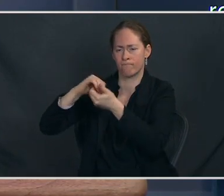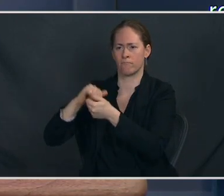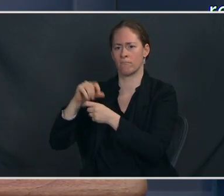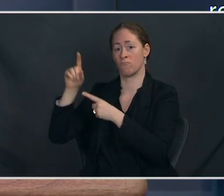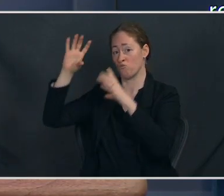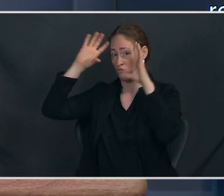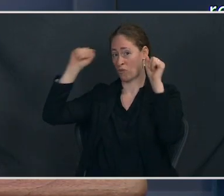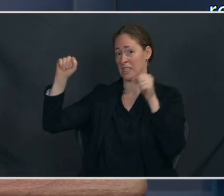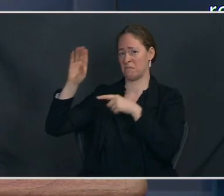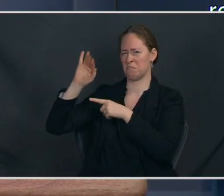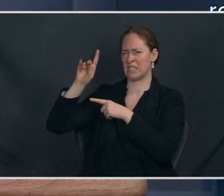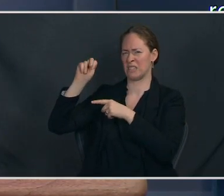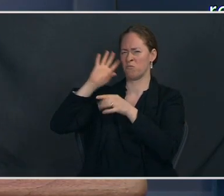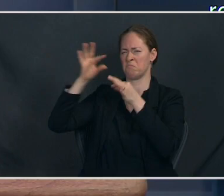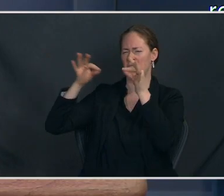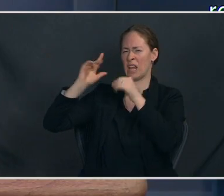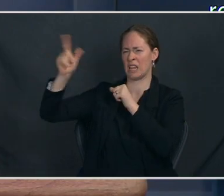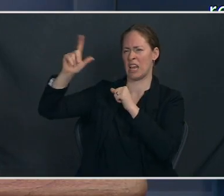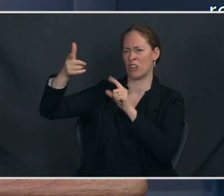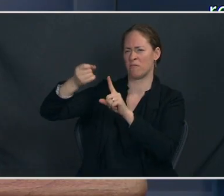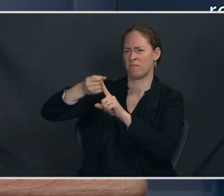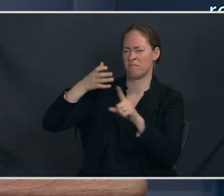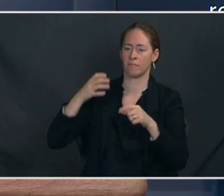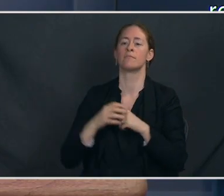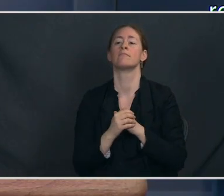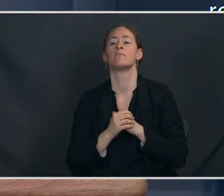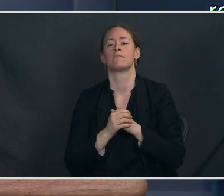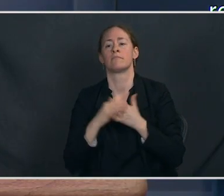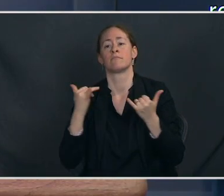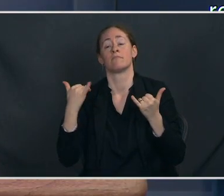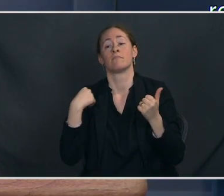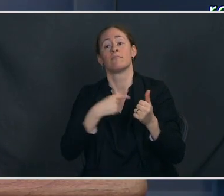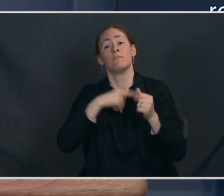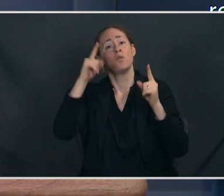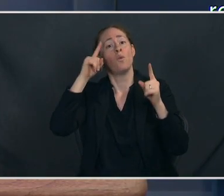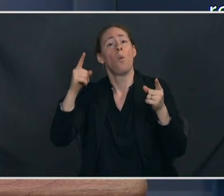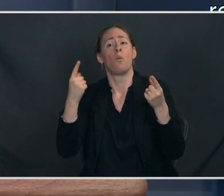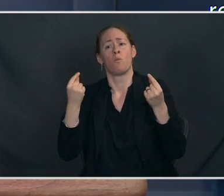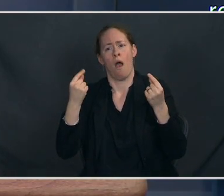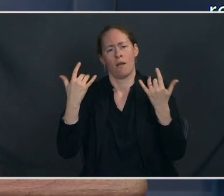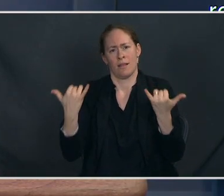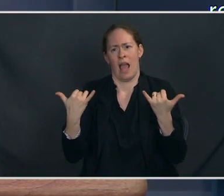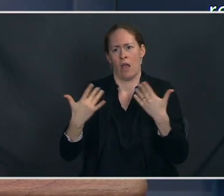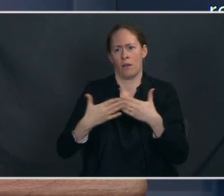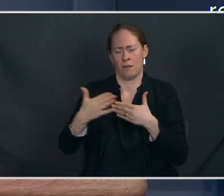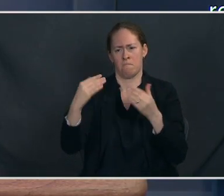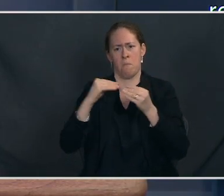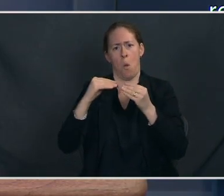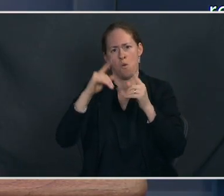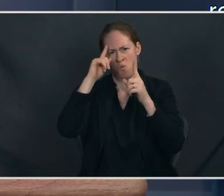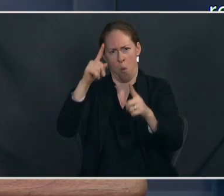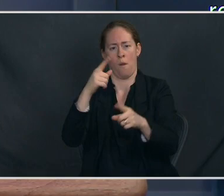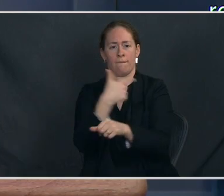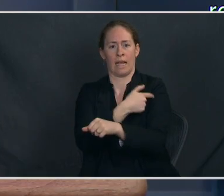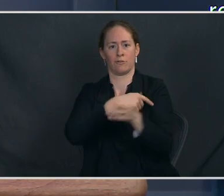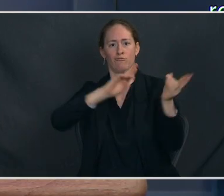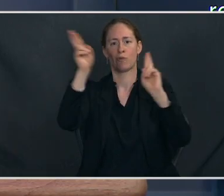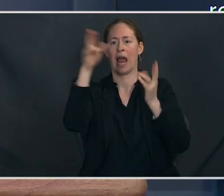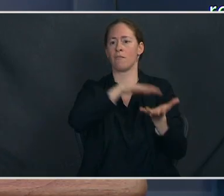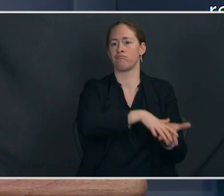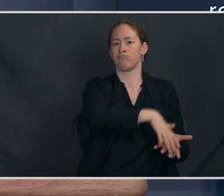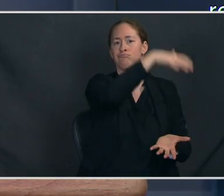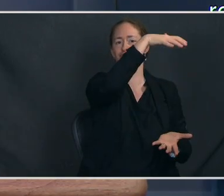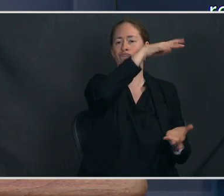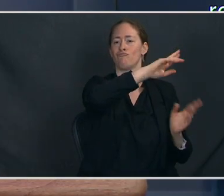and provide an update on his team's work to bolster the vaccine supply available so that we can, in turn, get more shots into